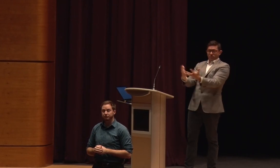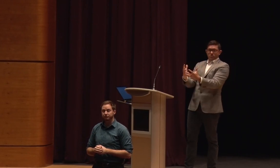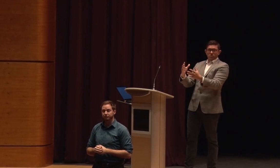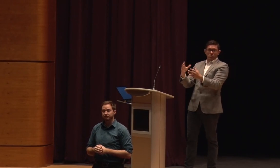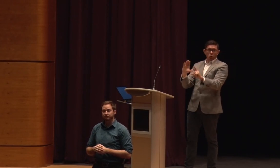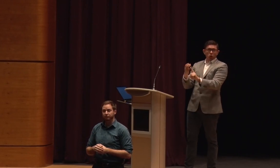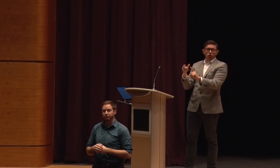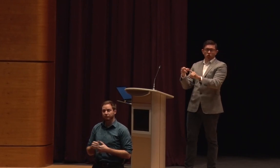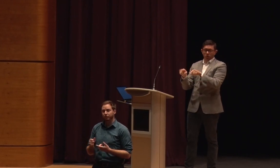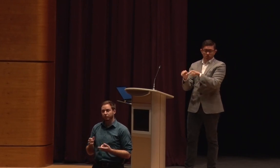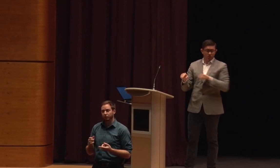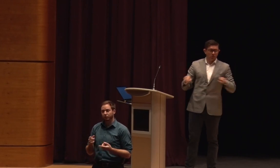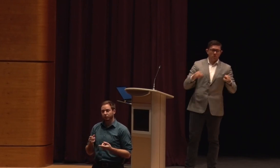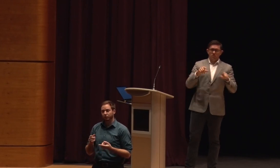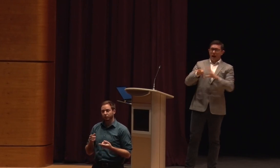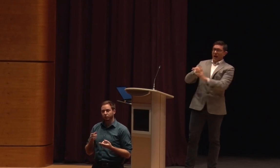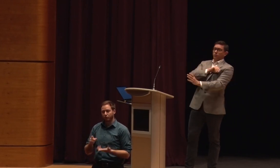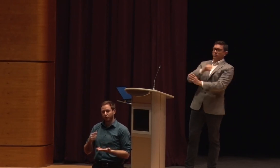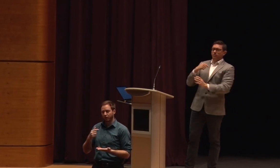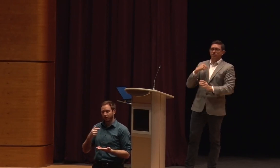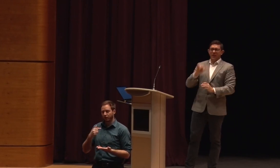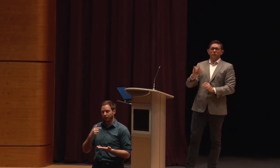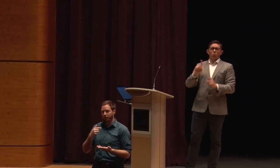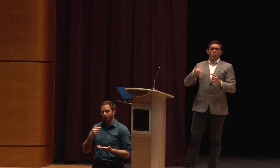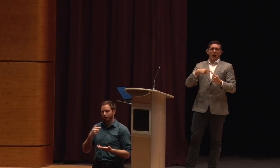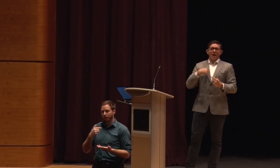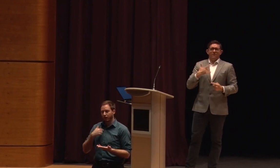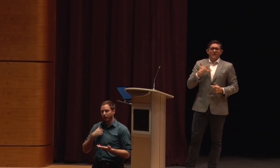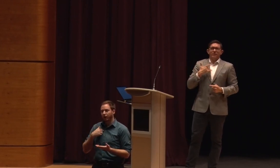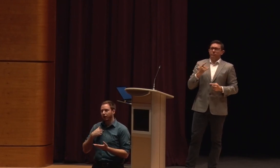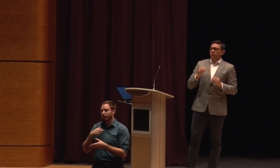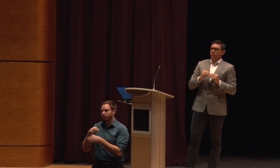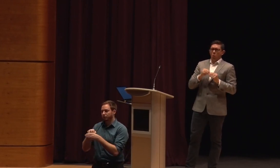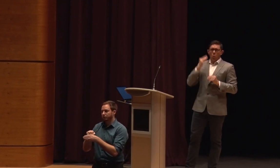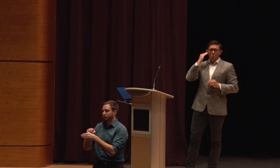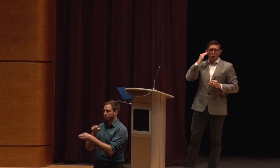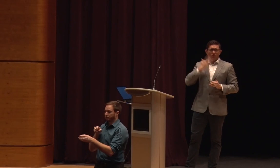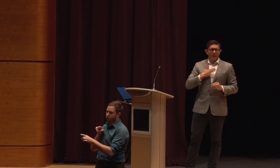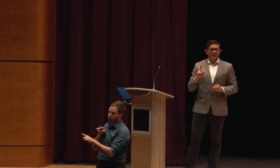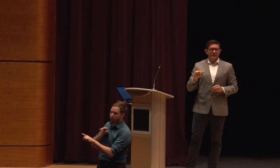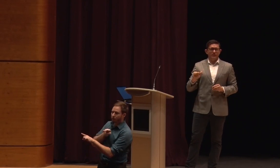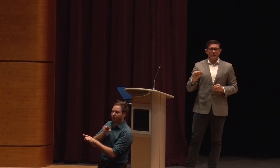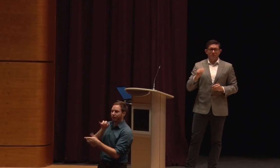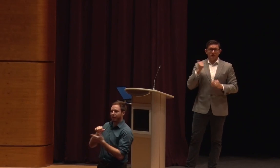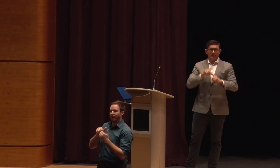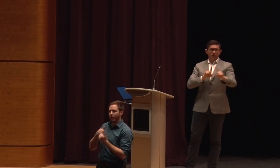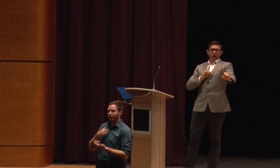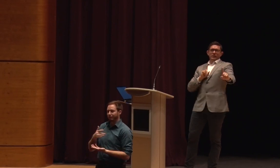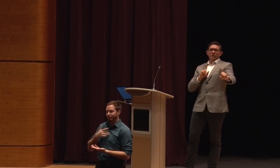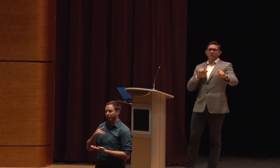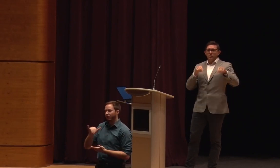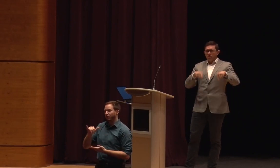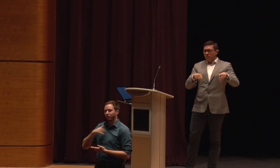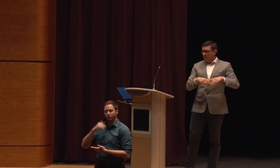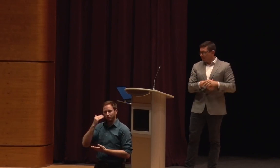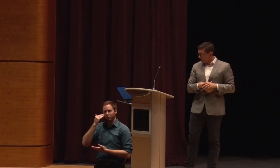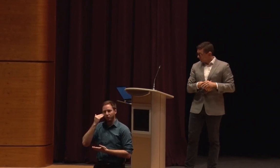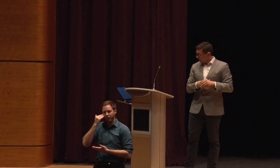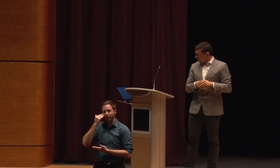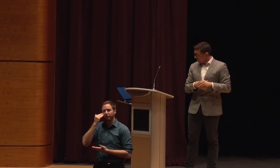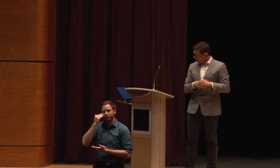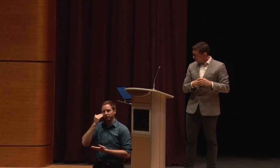Now, when I remove myself and look at a different perspective, that's really when I feel more aware